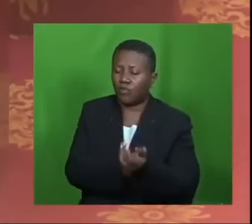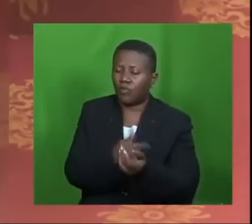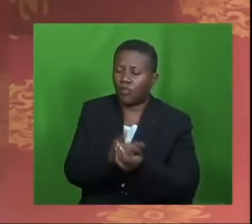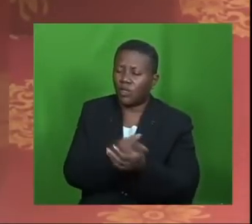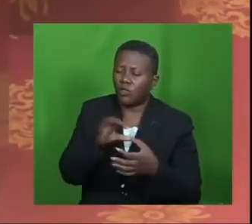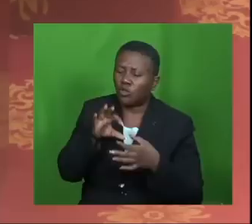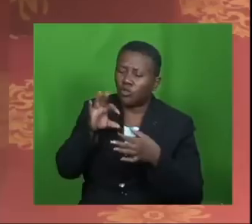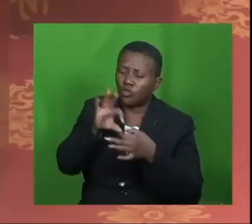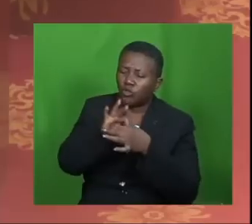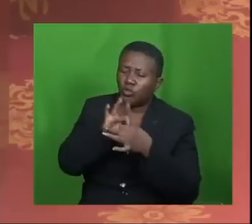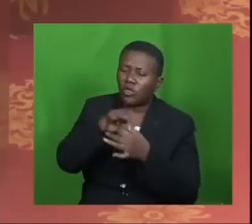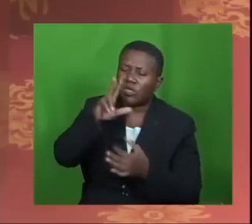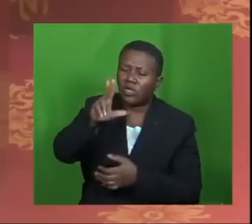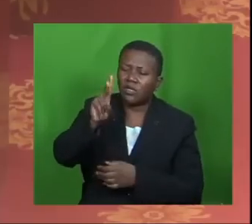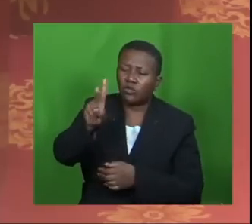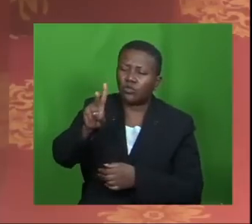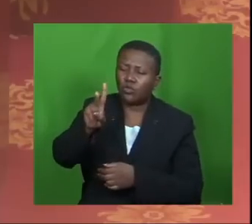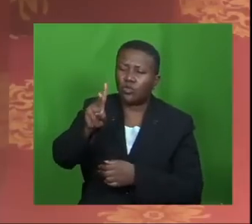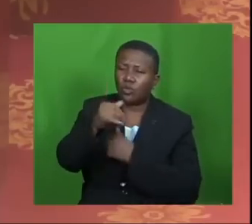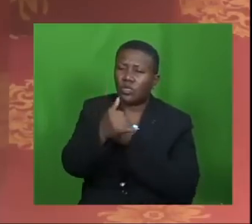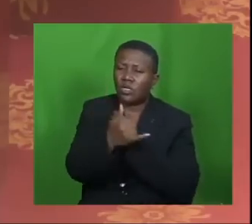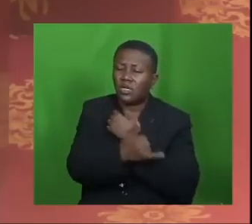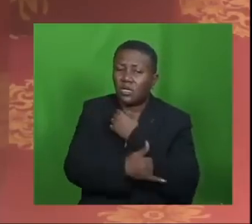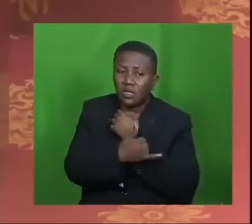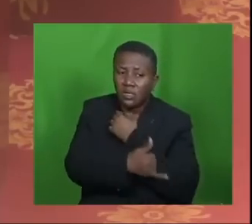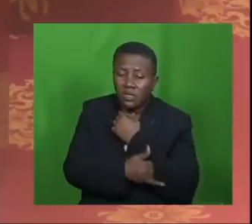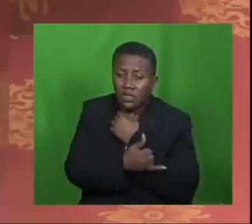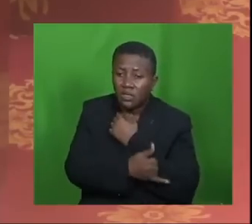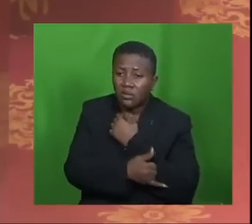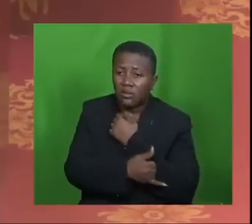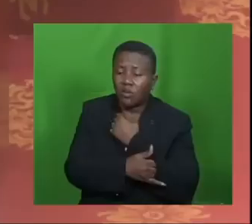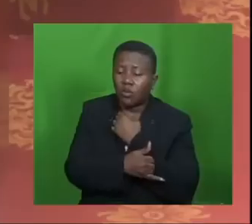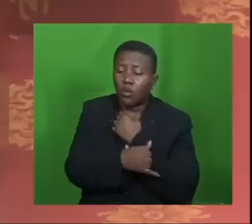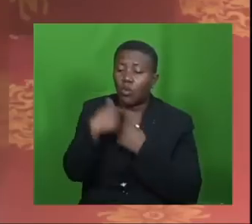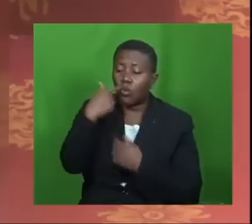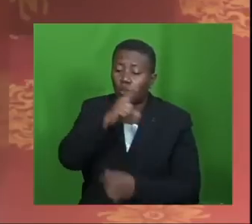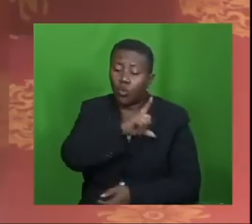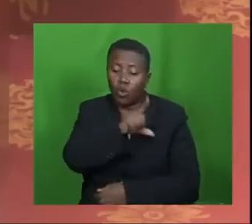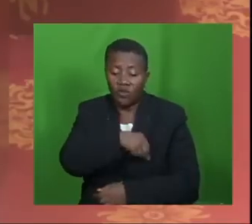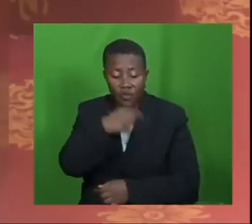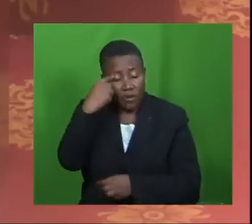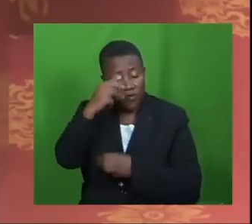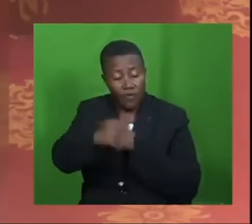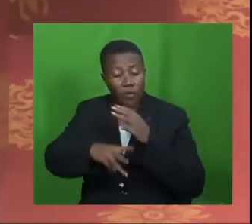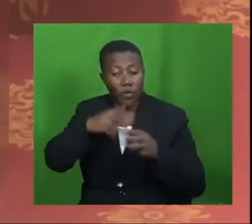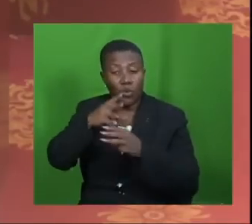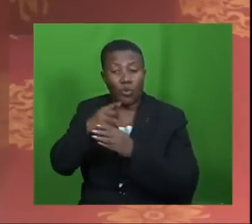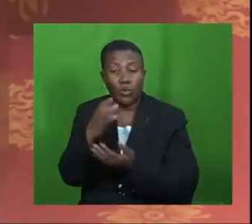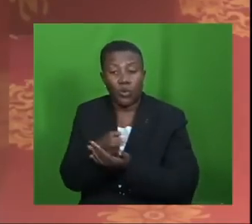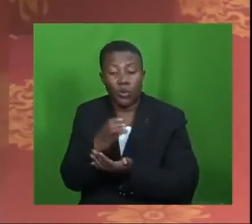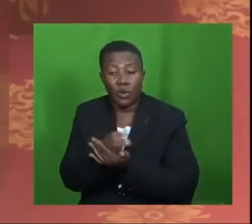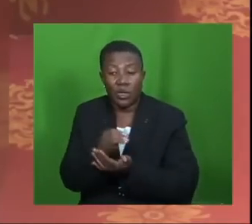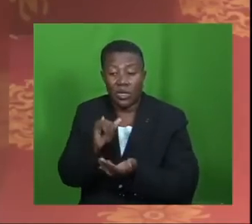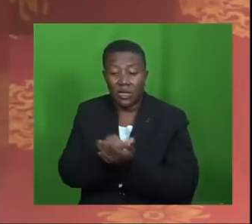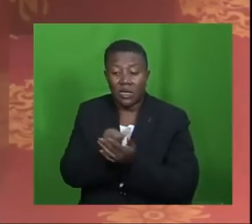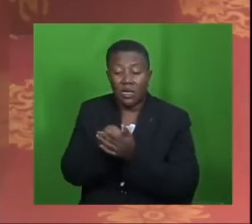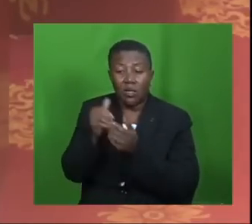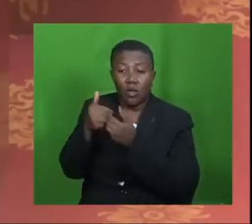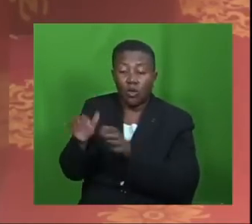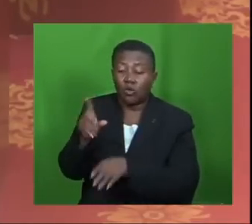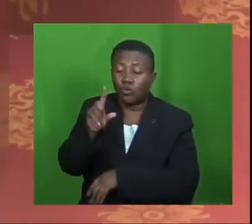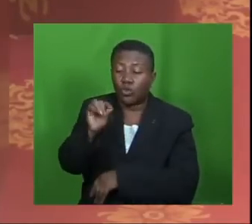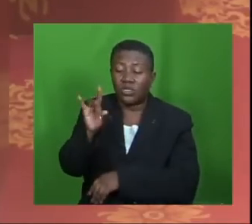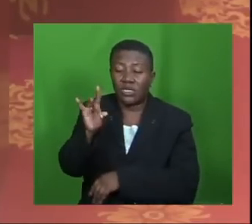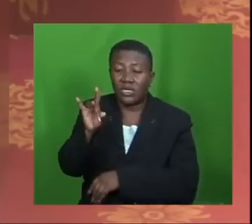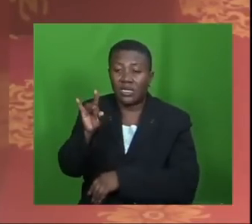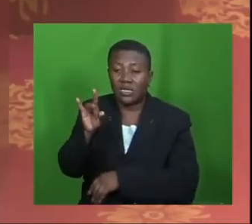countries out of which FIFA member country which qualified for the World Cup. Having missed the 2018 edition in Russia, it